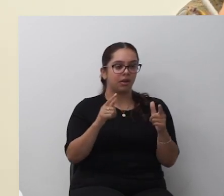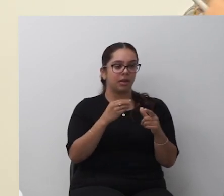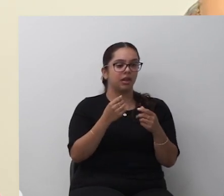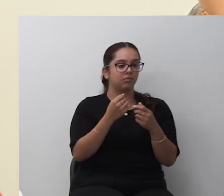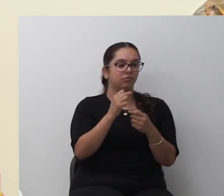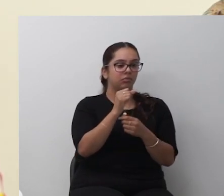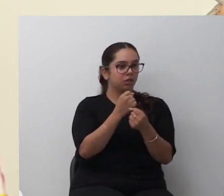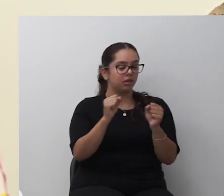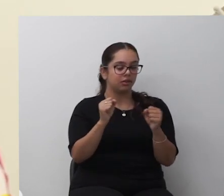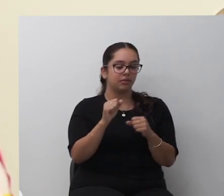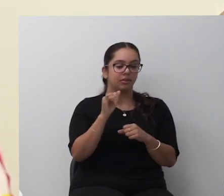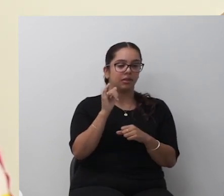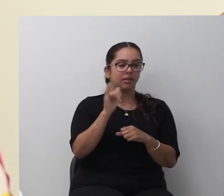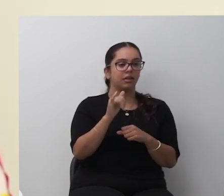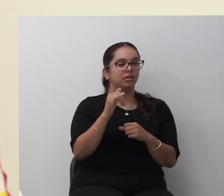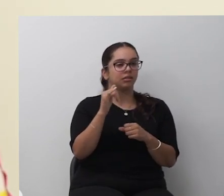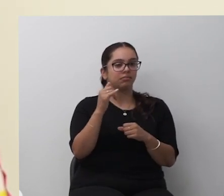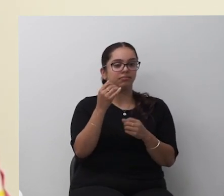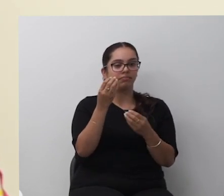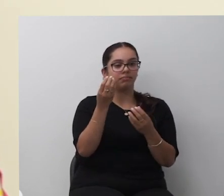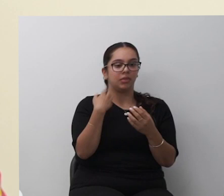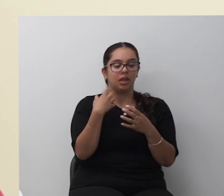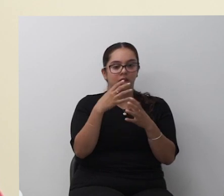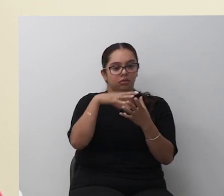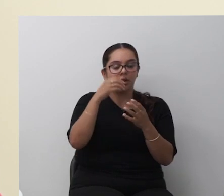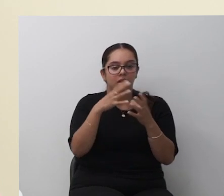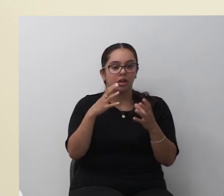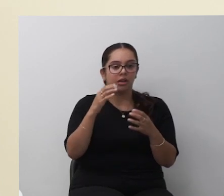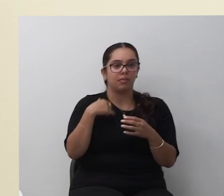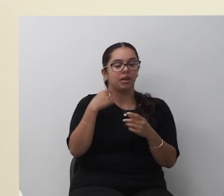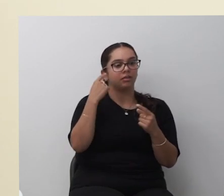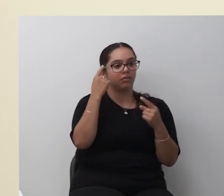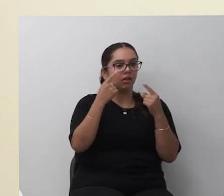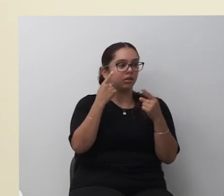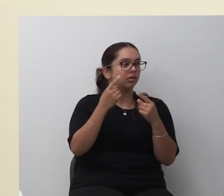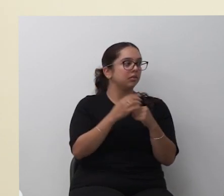so I think that's what's been really informing my thoughts in processing this week.